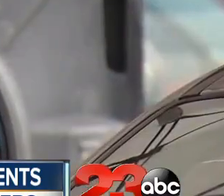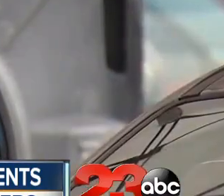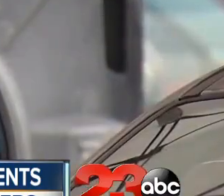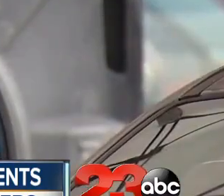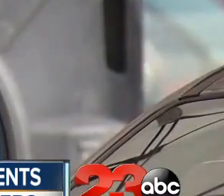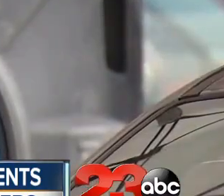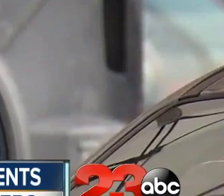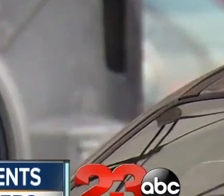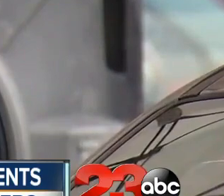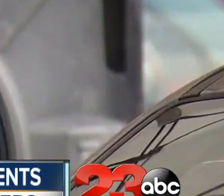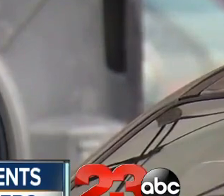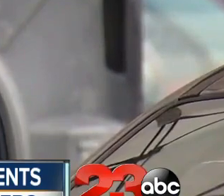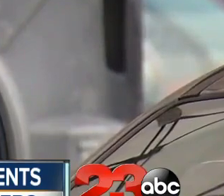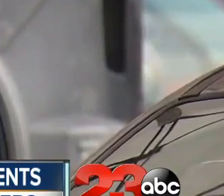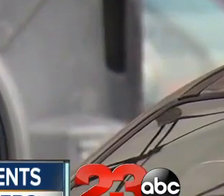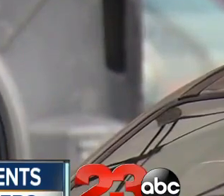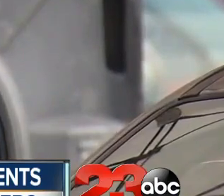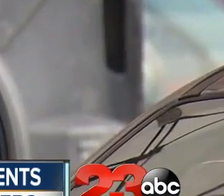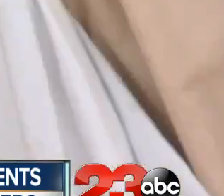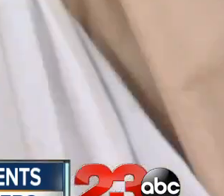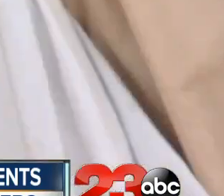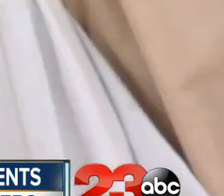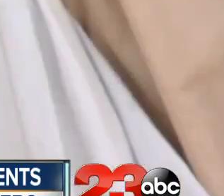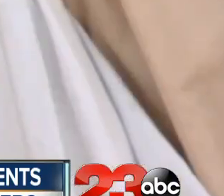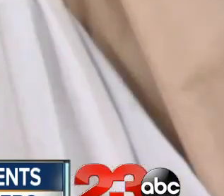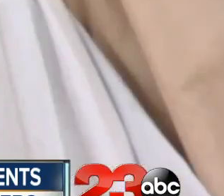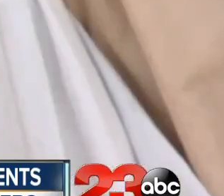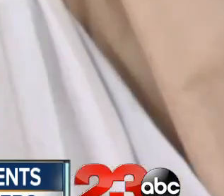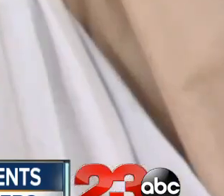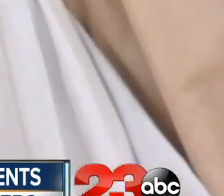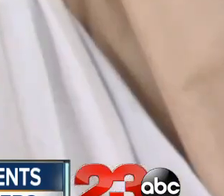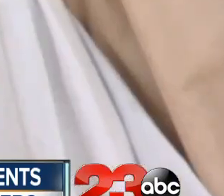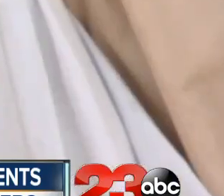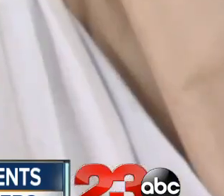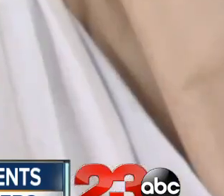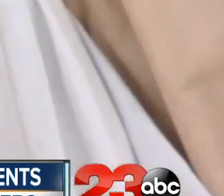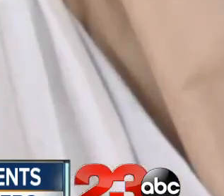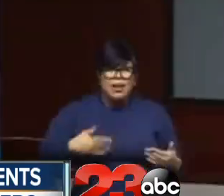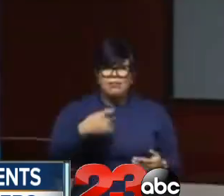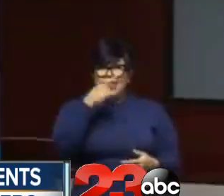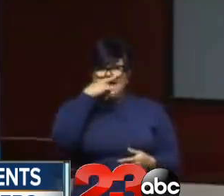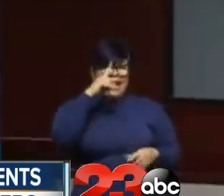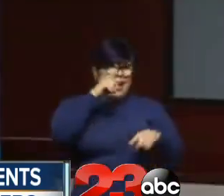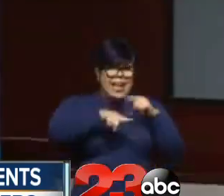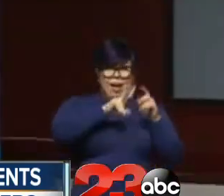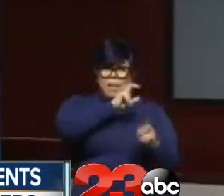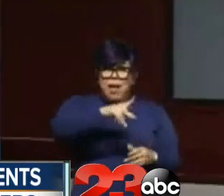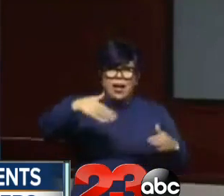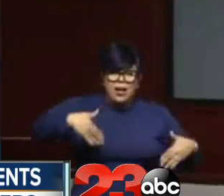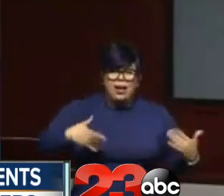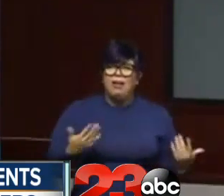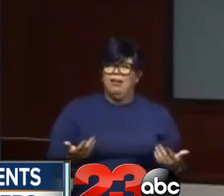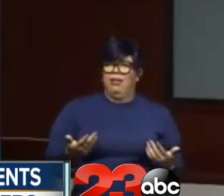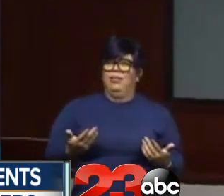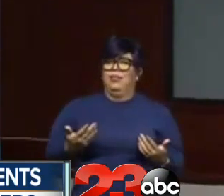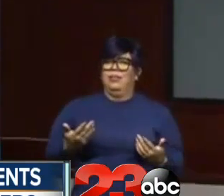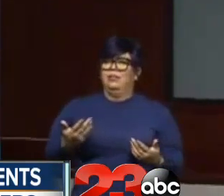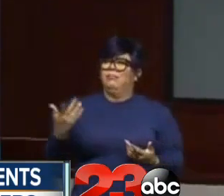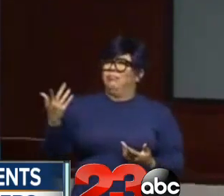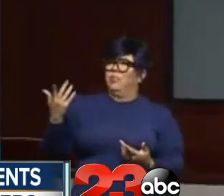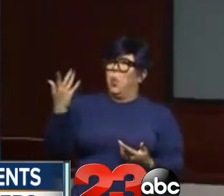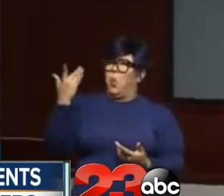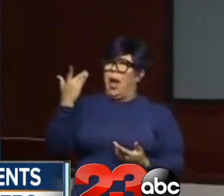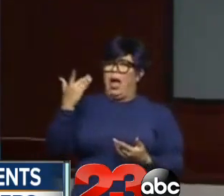Alsop saying the county has ample testing, so arbitrarily assigning penalties does not make sense. We don't know what it is intended to